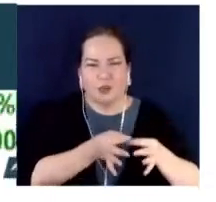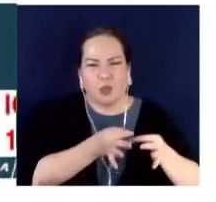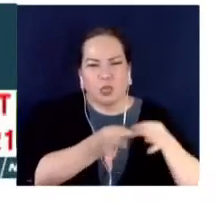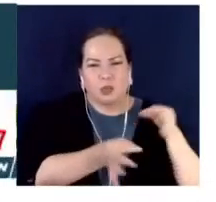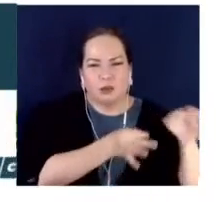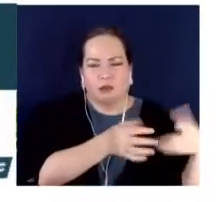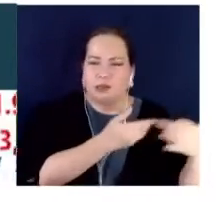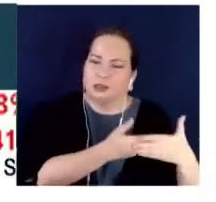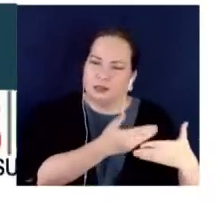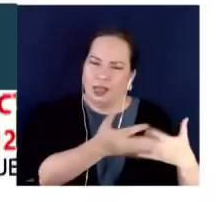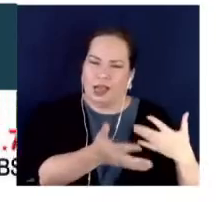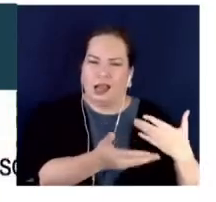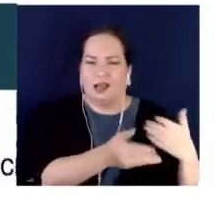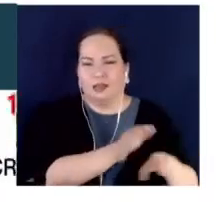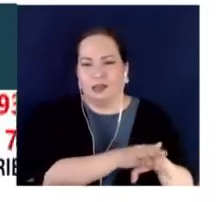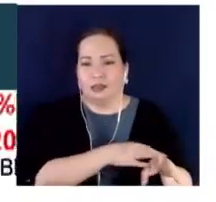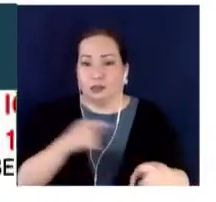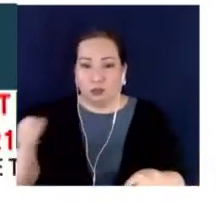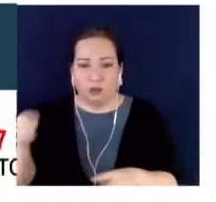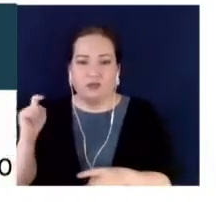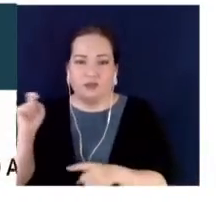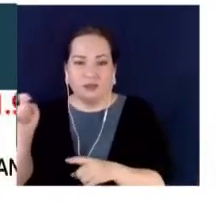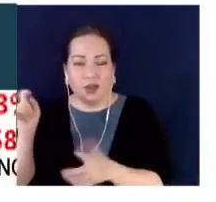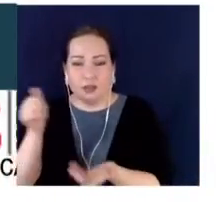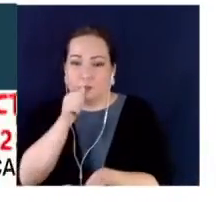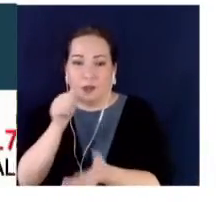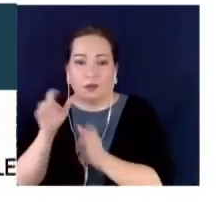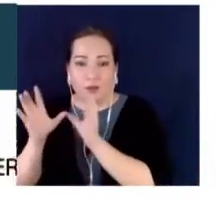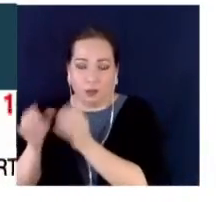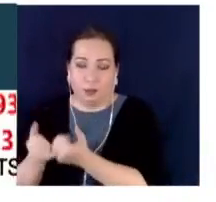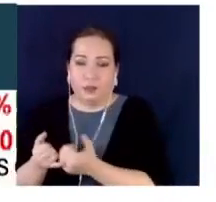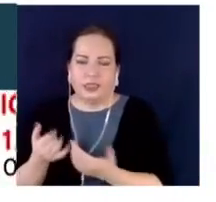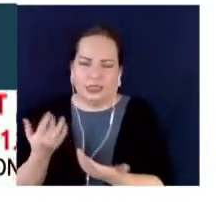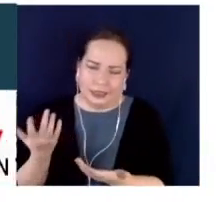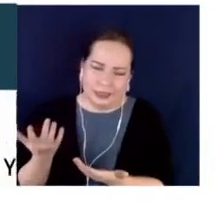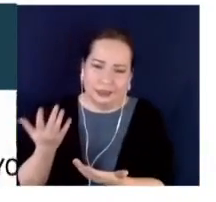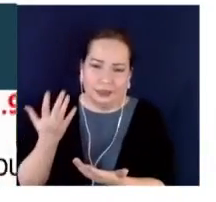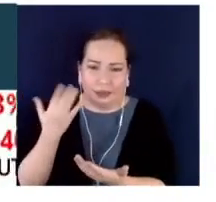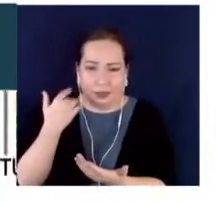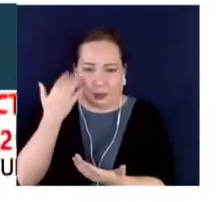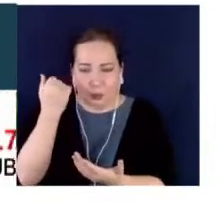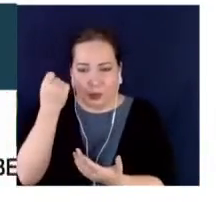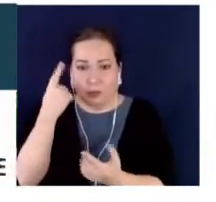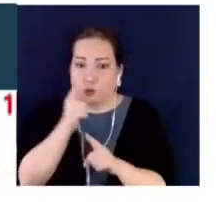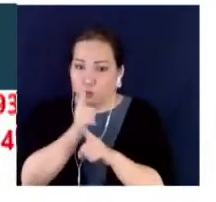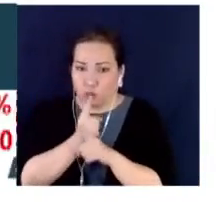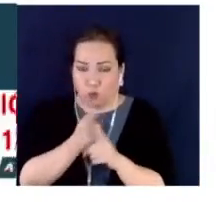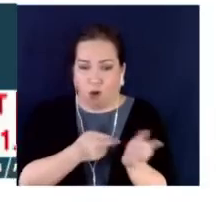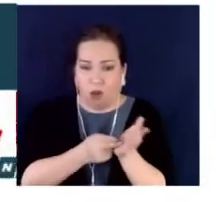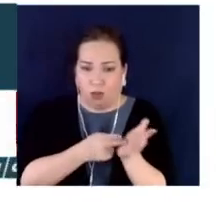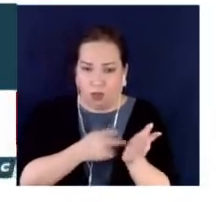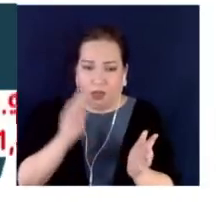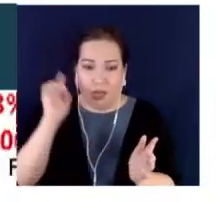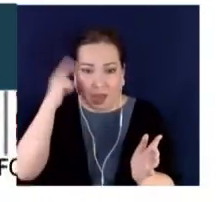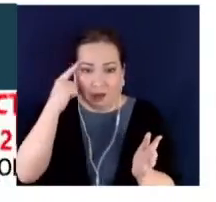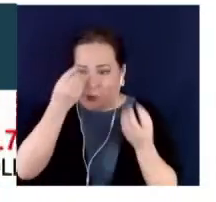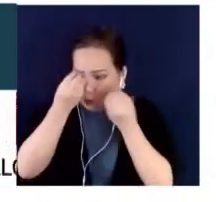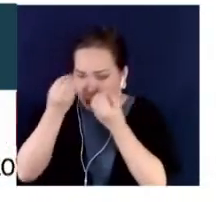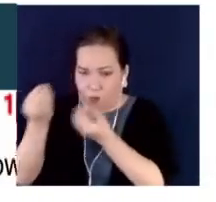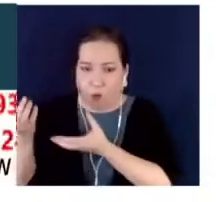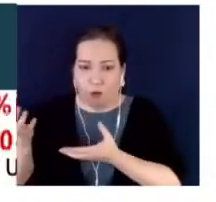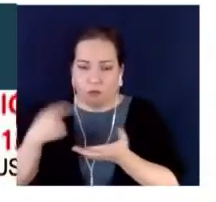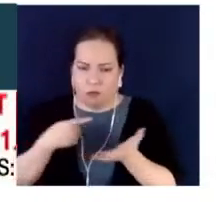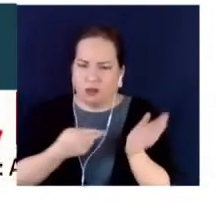just borrow from the bank. So we can move faster. But I have to say that the government has been very transparent with its pricing on the vaccines.